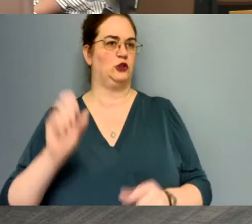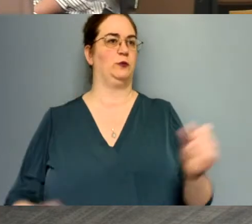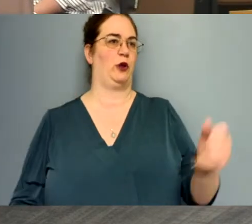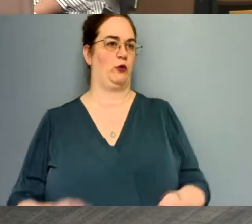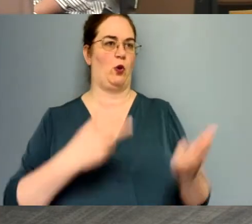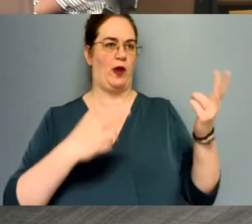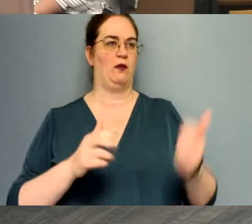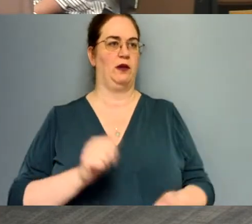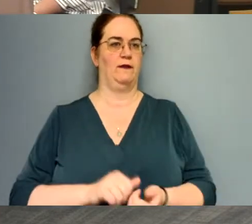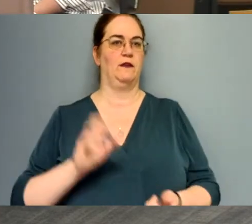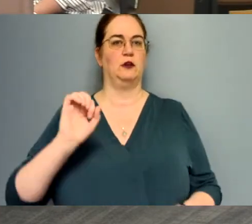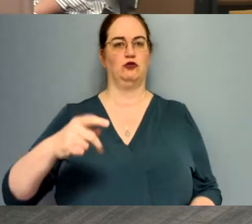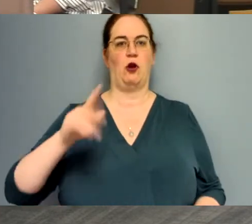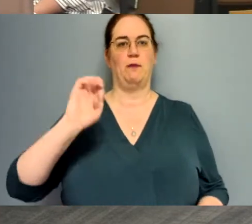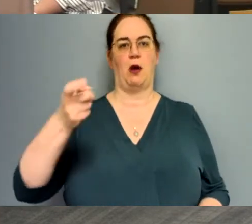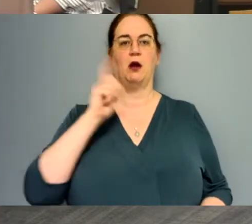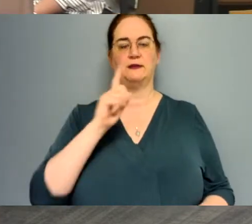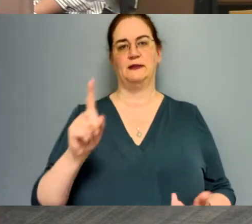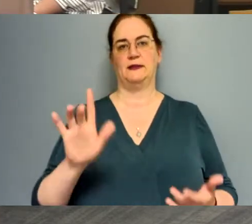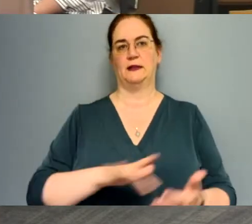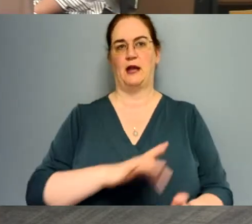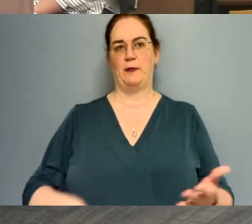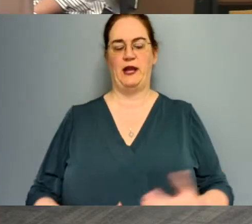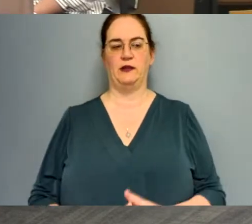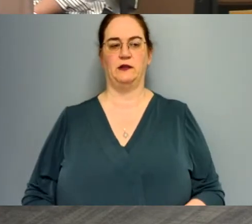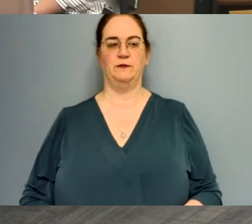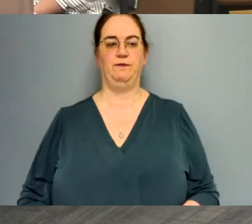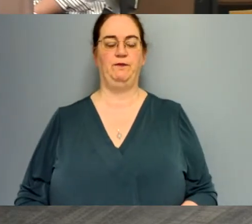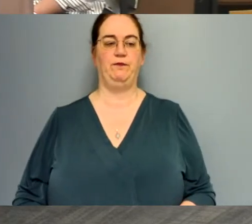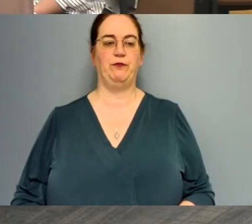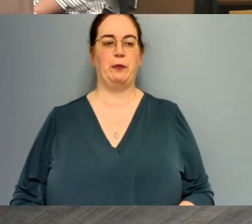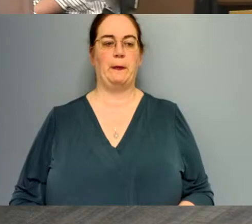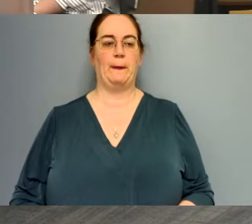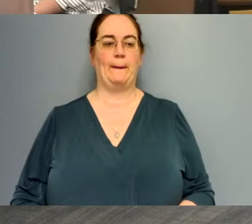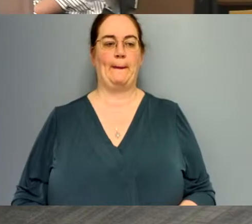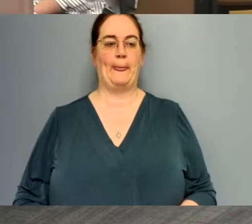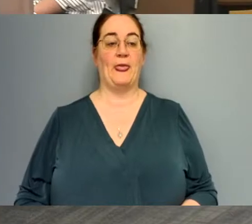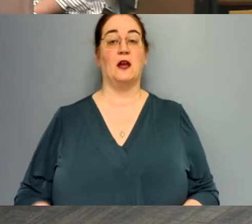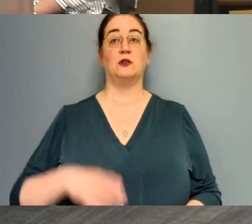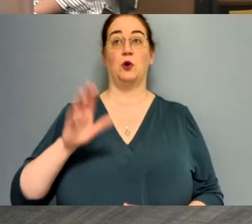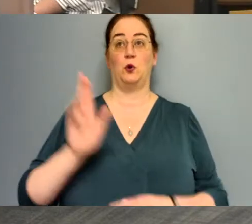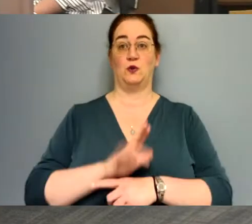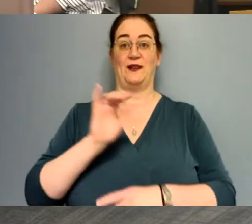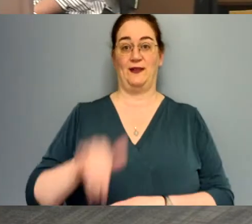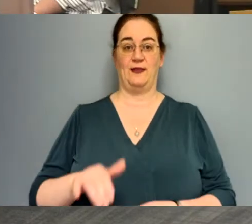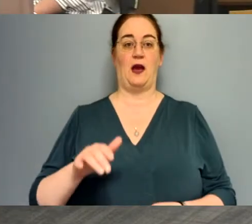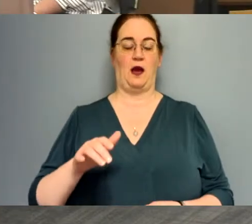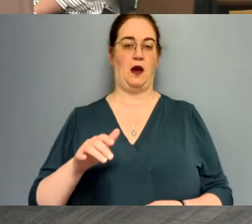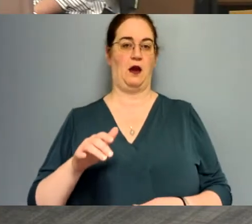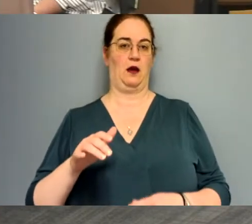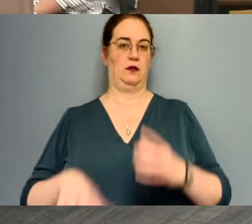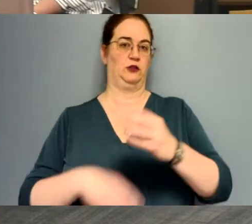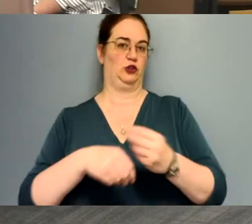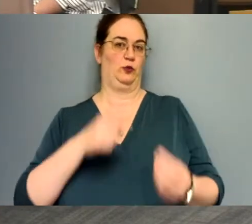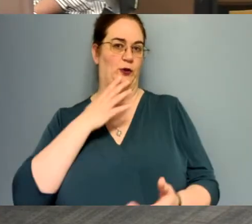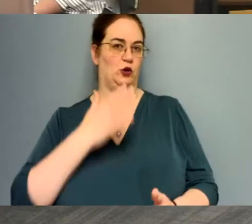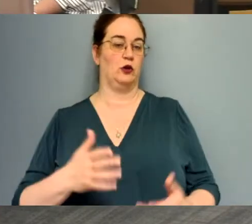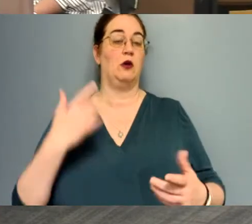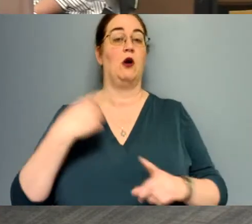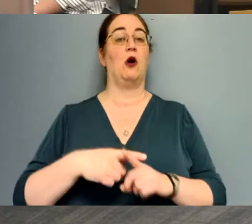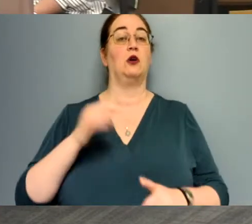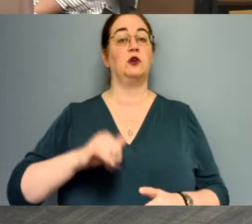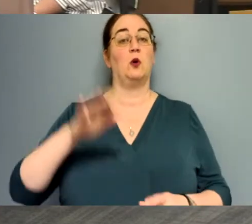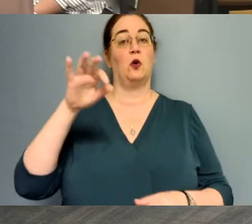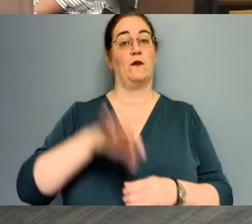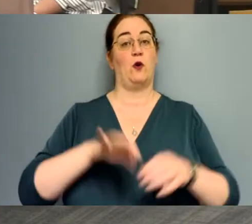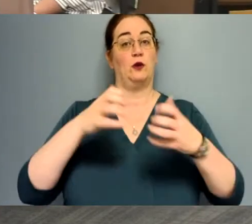the drop box is contaminated. So that, using that adjustment would be good. Also, the voting machines,